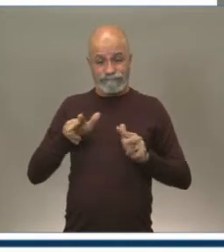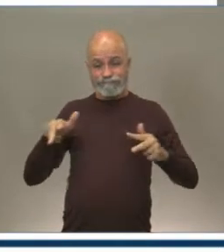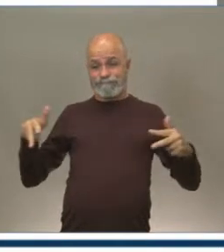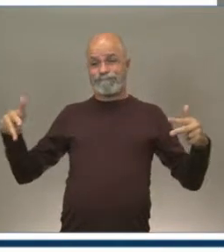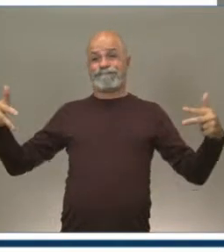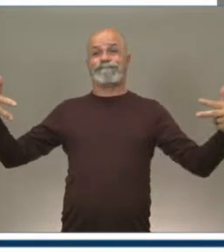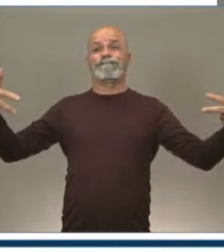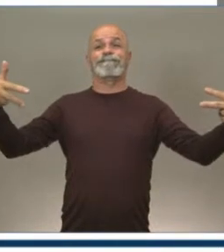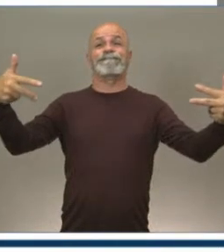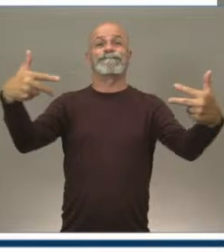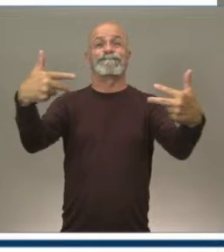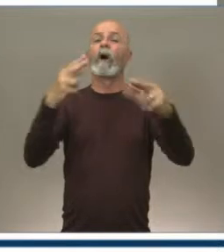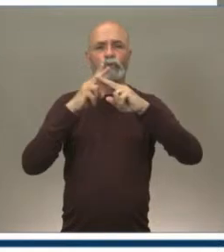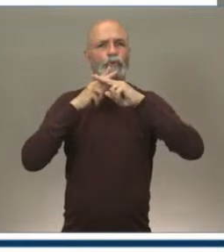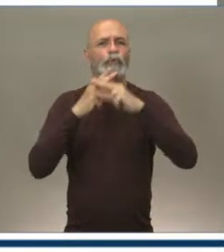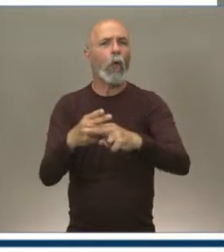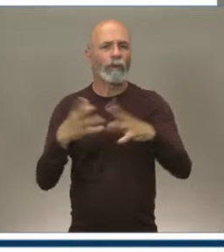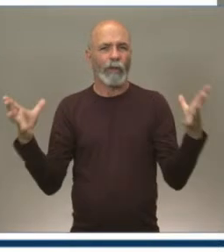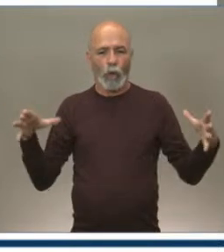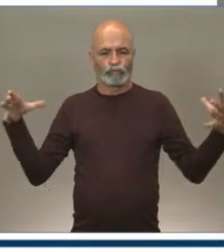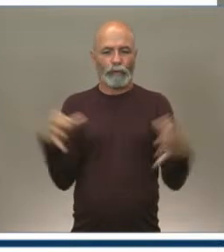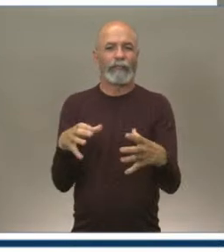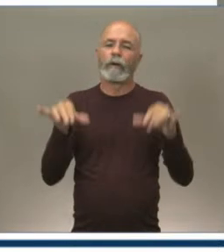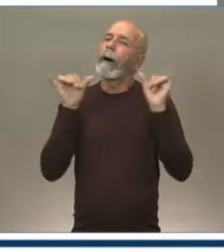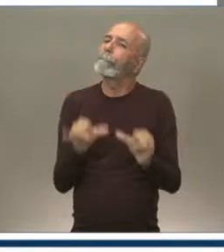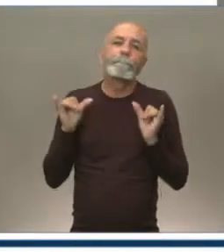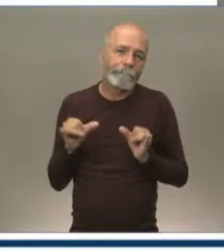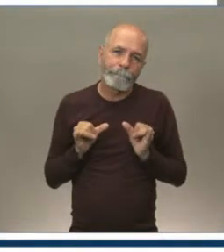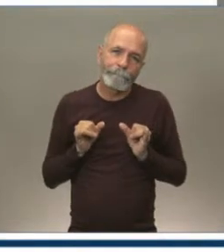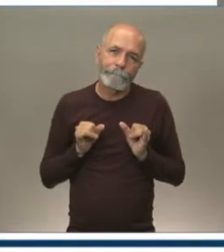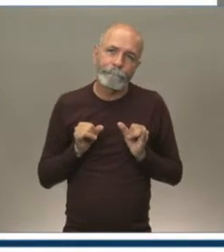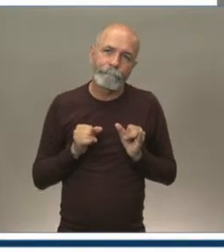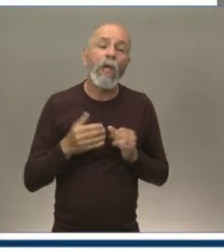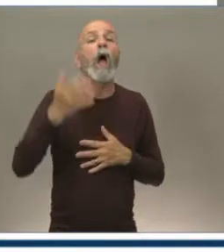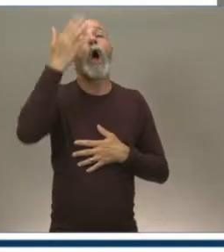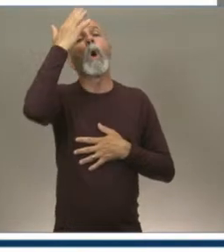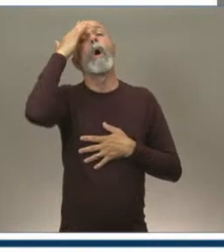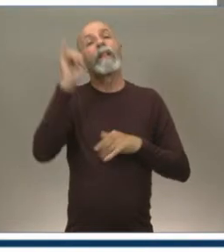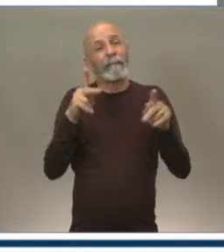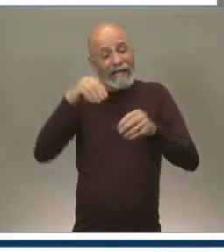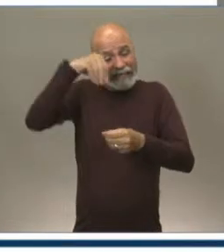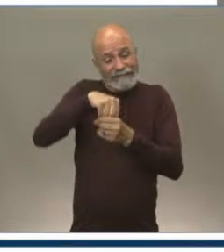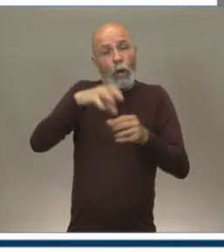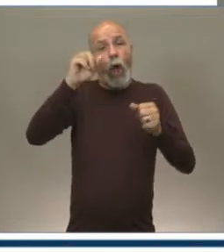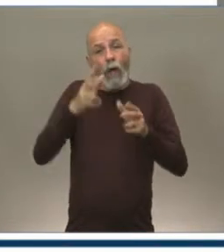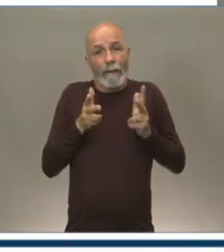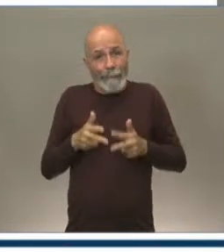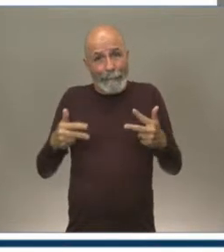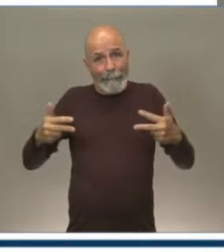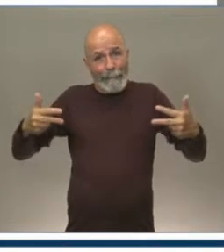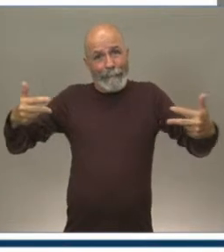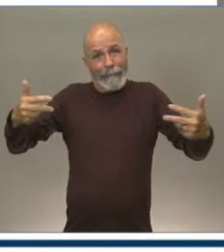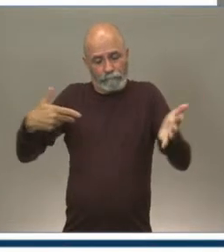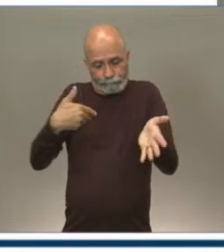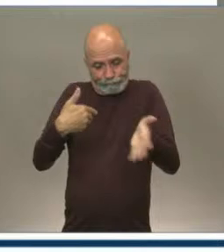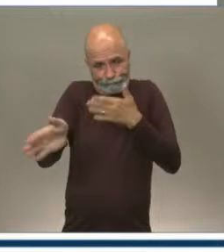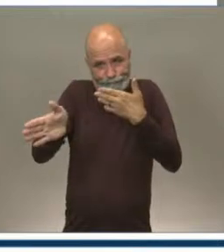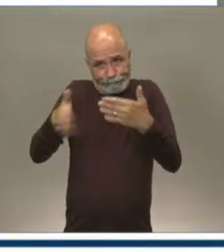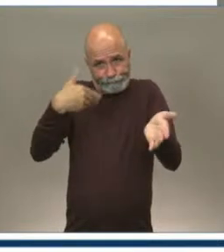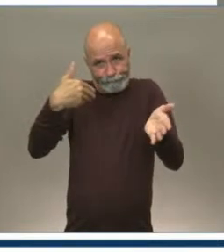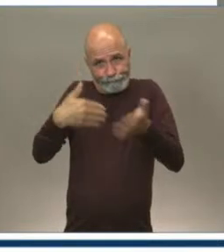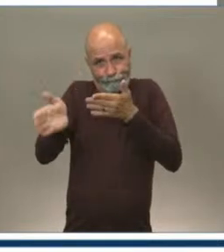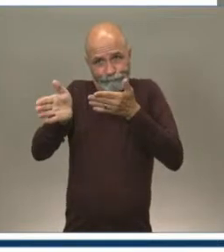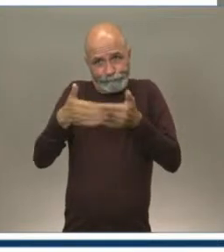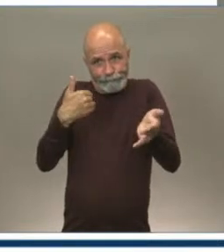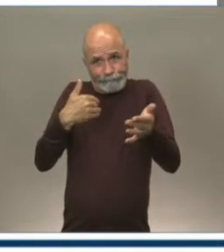gathering, because as we saw, not everybody was in their cars, unfortunately. So we need to keep in very small groups. People have to be within